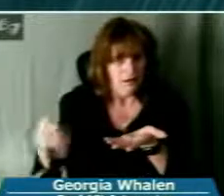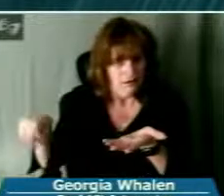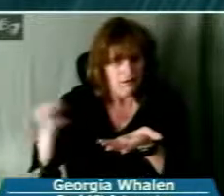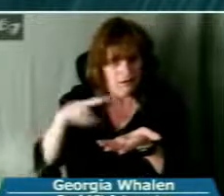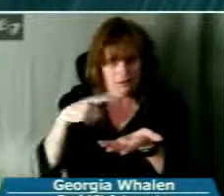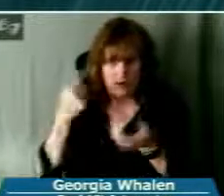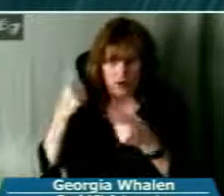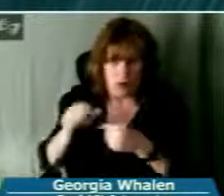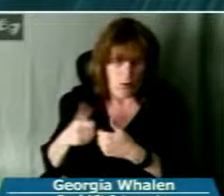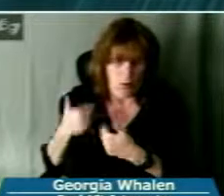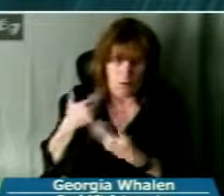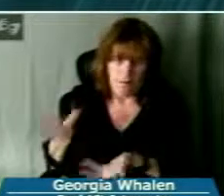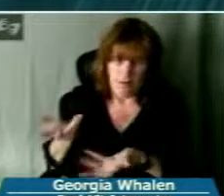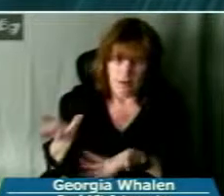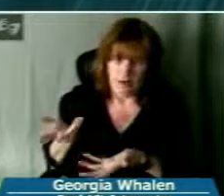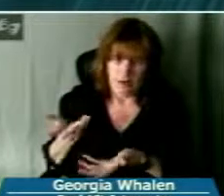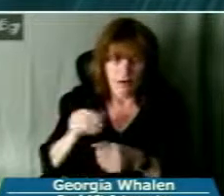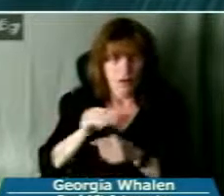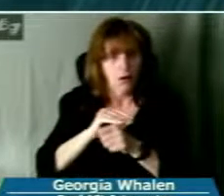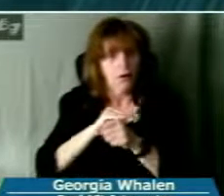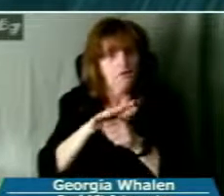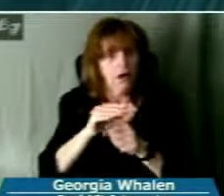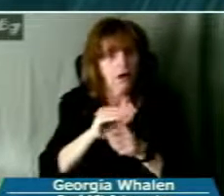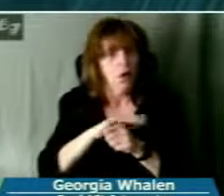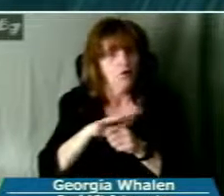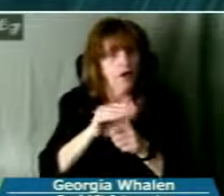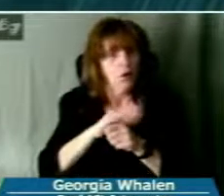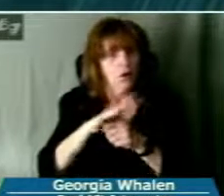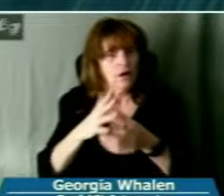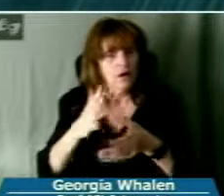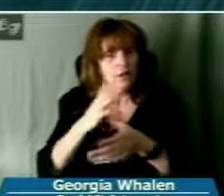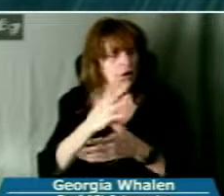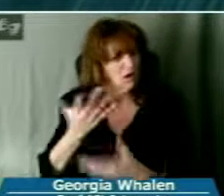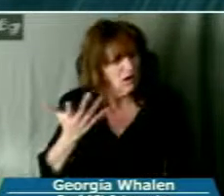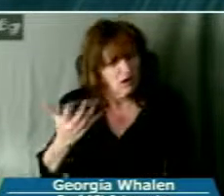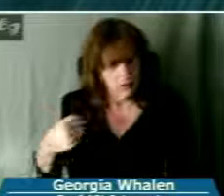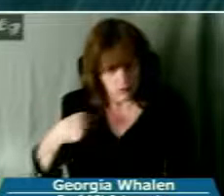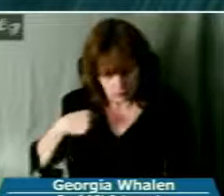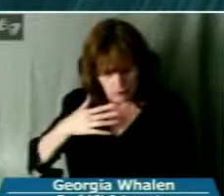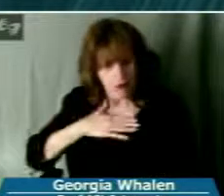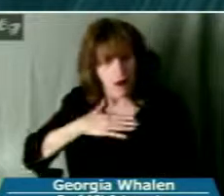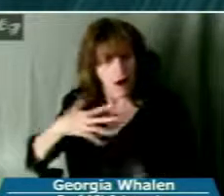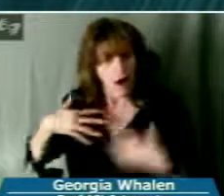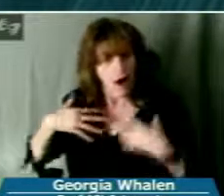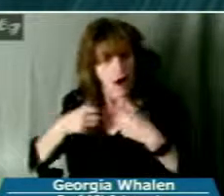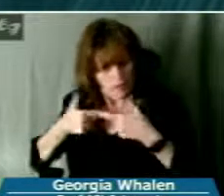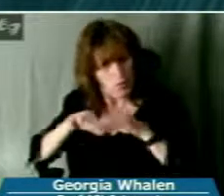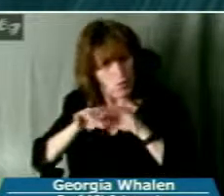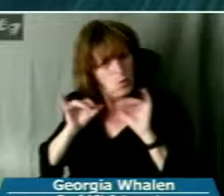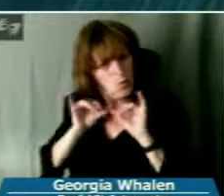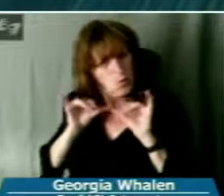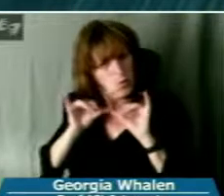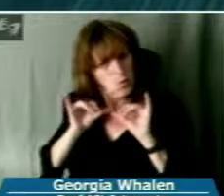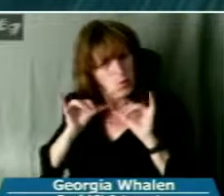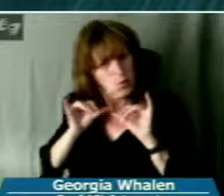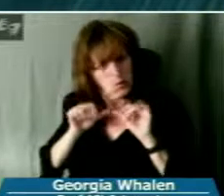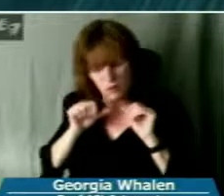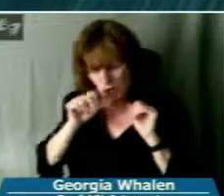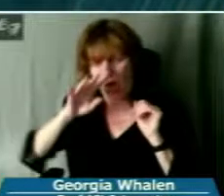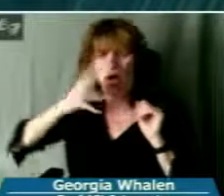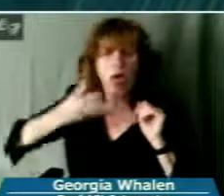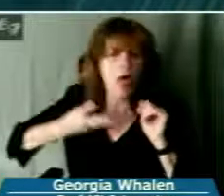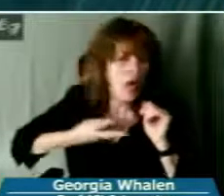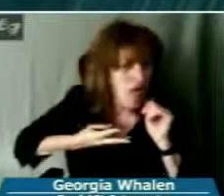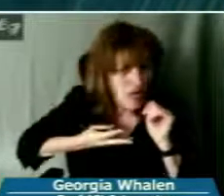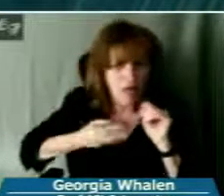health issues that you're having that need, you know, hospital or critical care or acute care. So don't ignore your other health issues